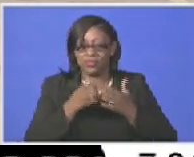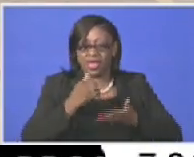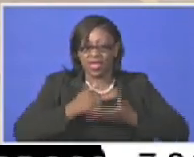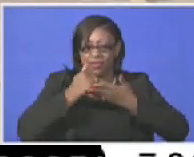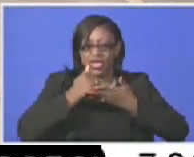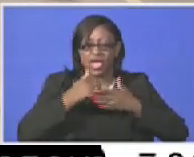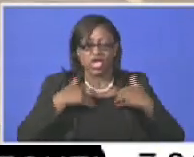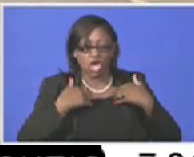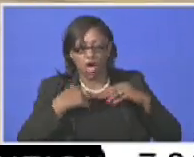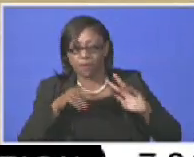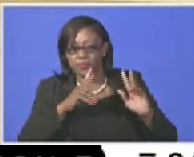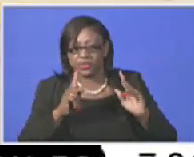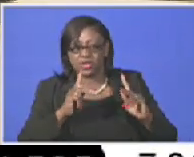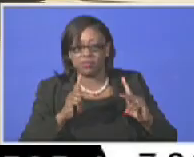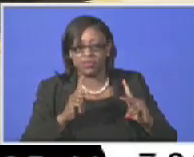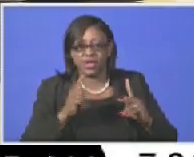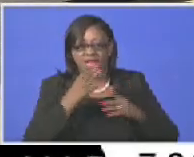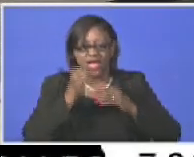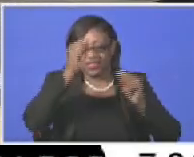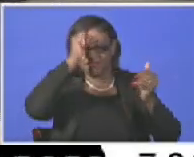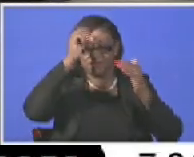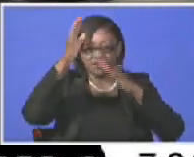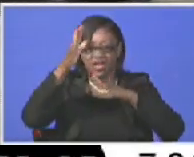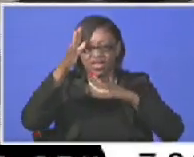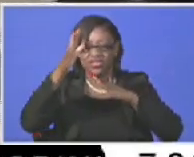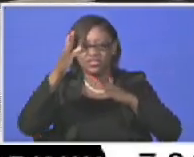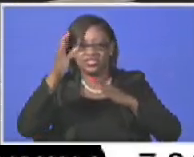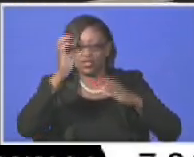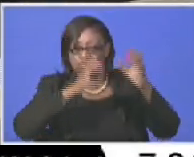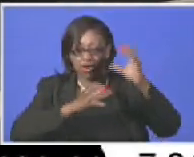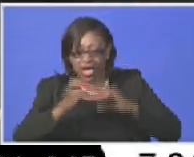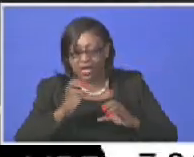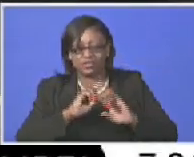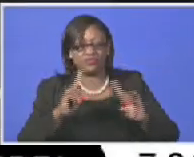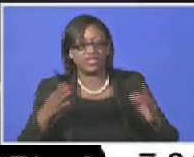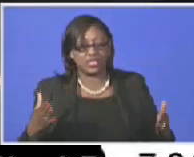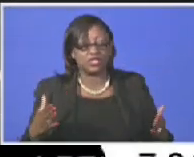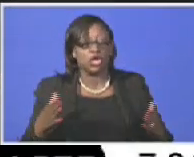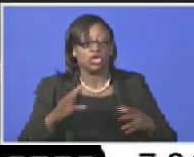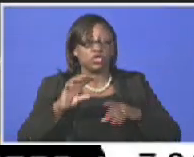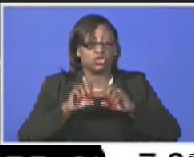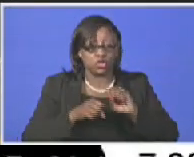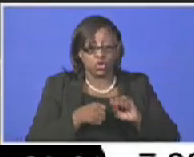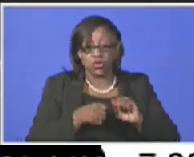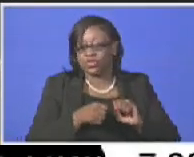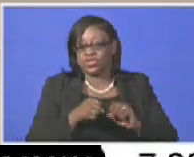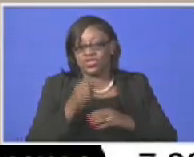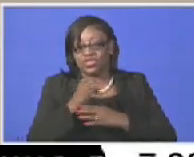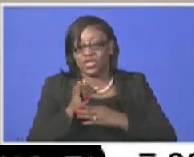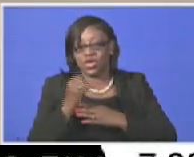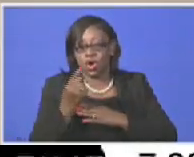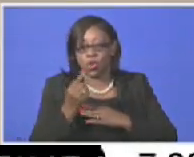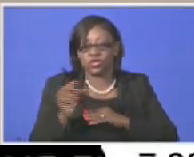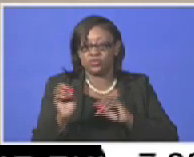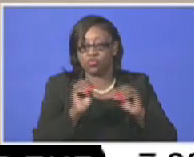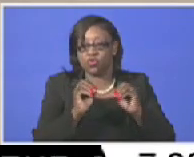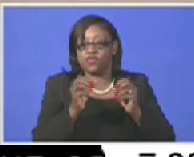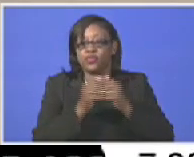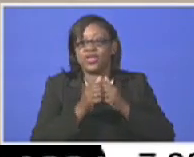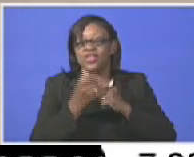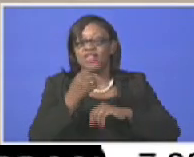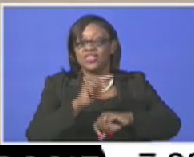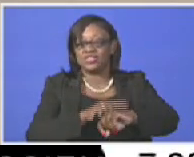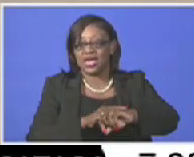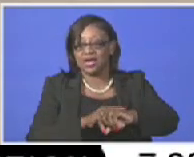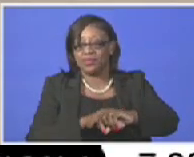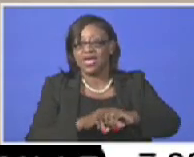young persons and the fathers and crime, etc. And so they've always been a company that moved with the times,